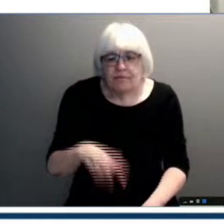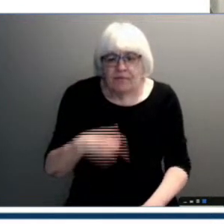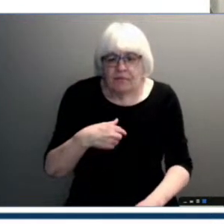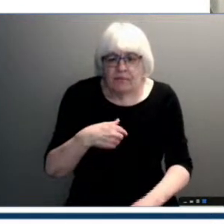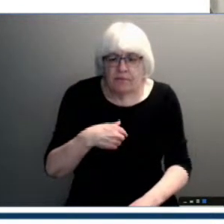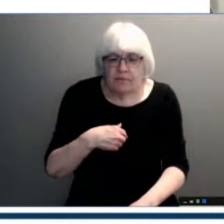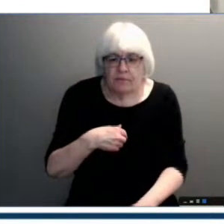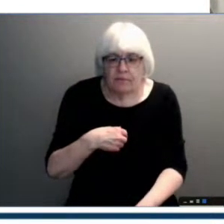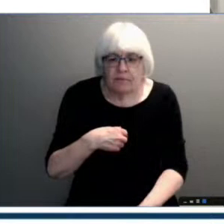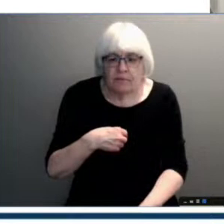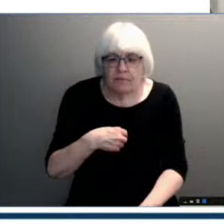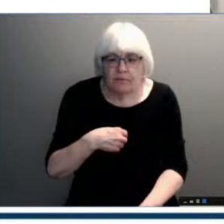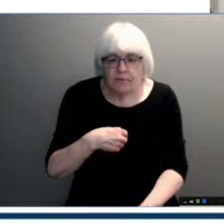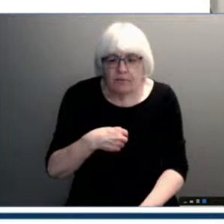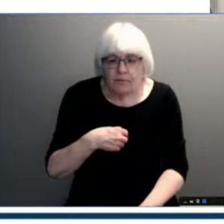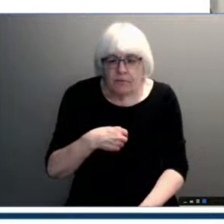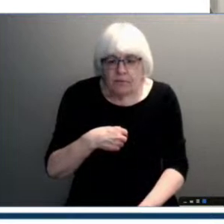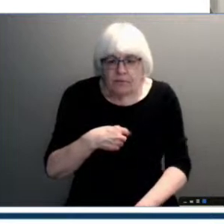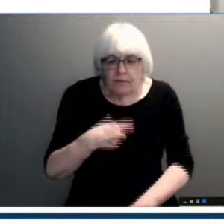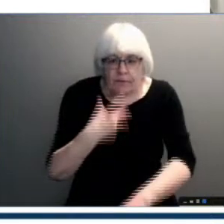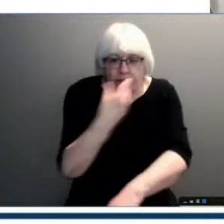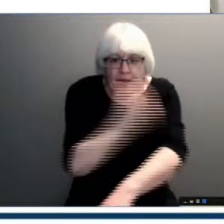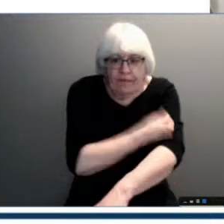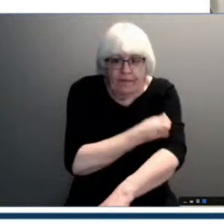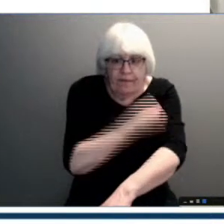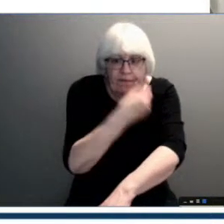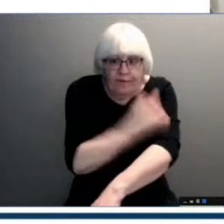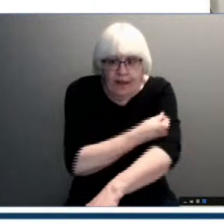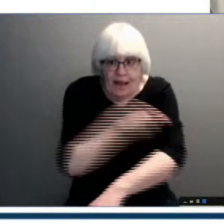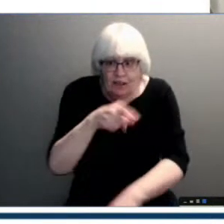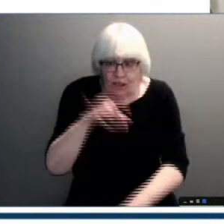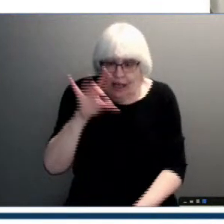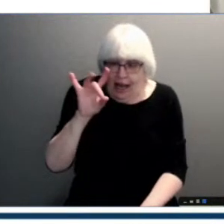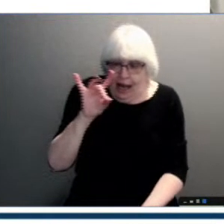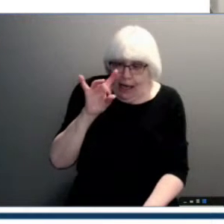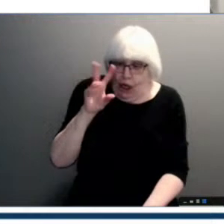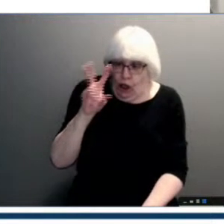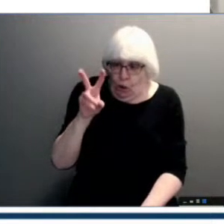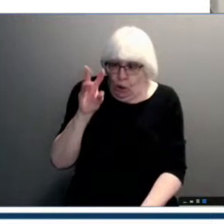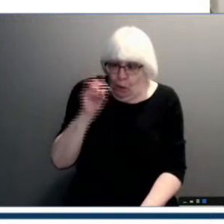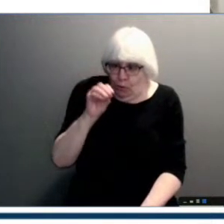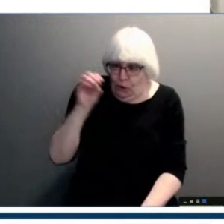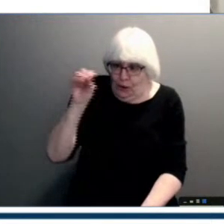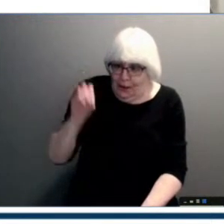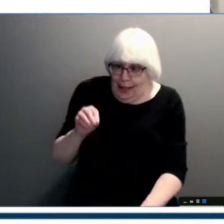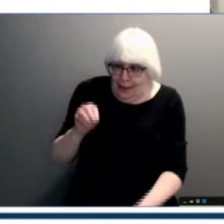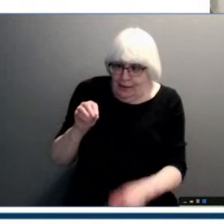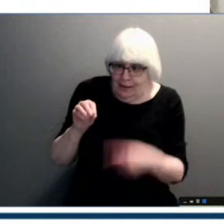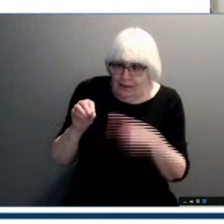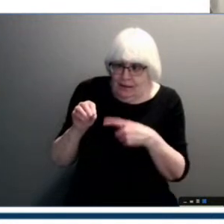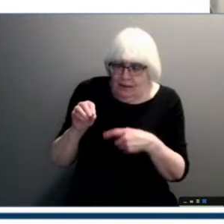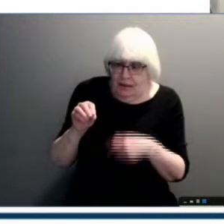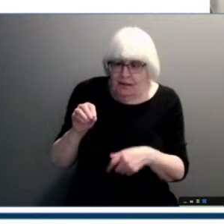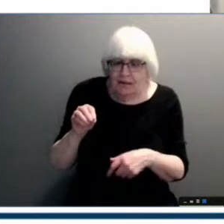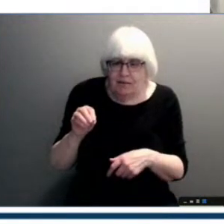for a while. Can we assume that's going to be it in terms of the vaccination level in the province? And given the